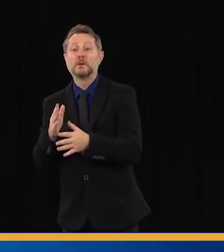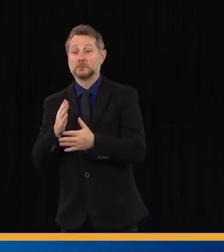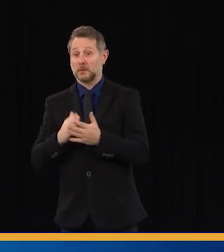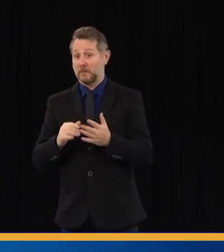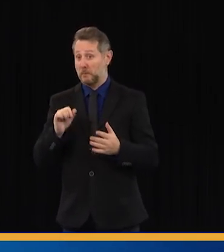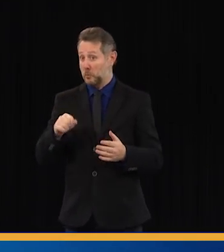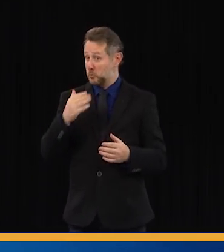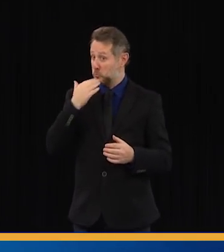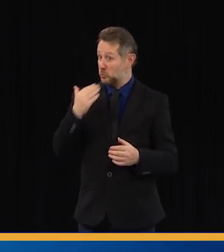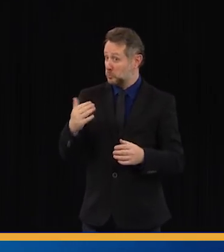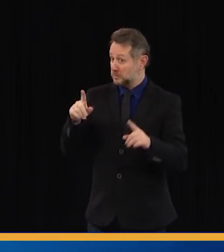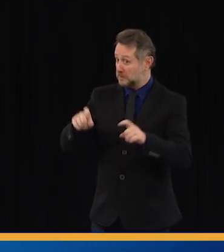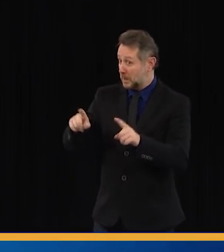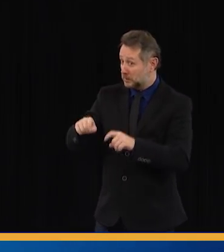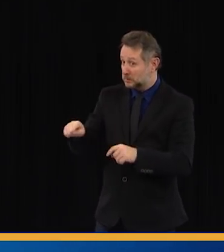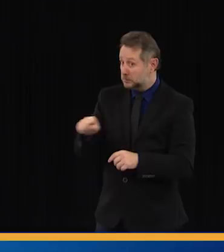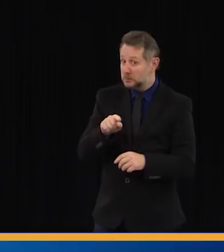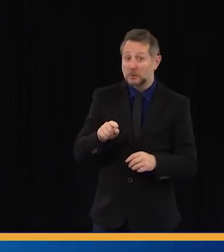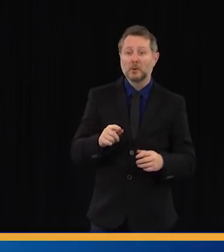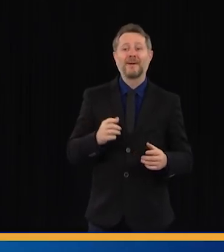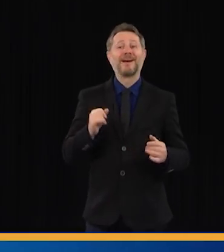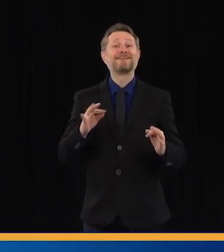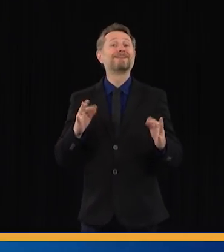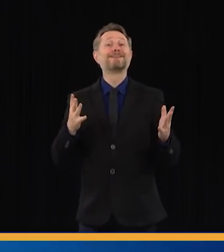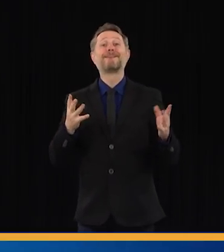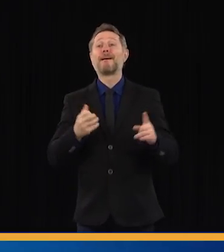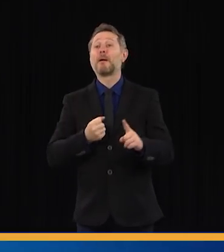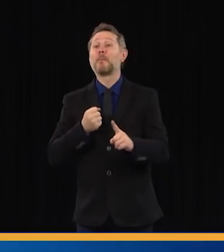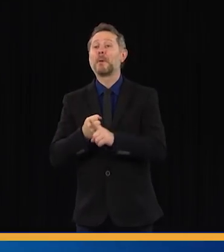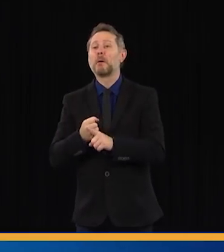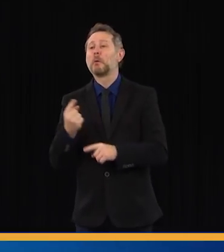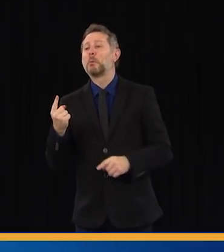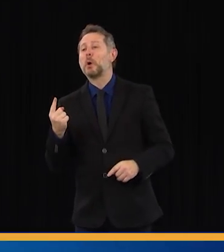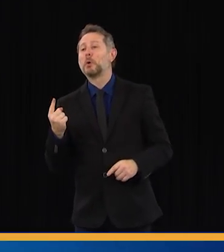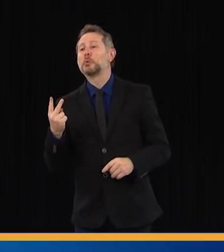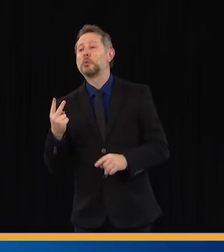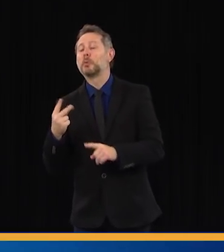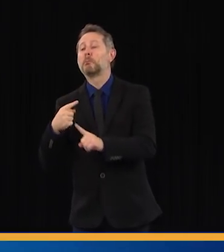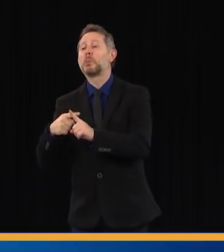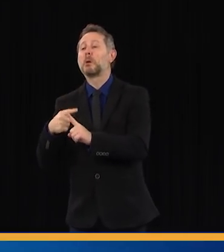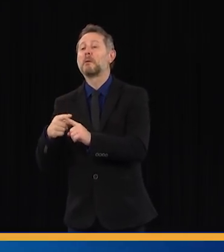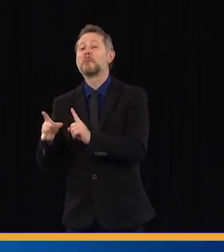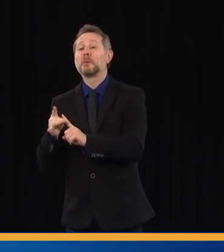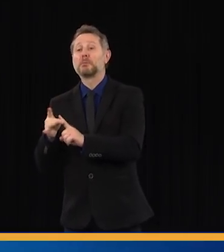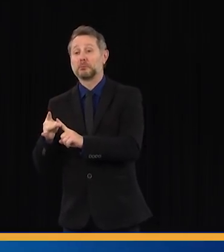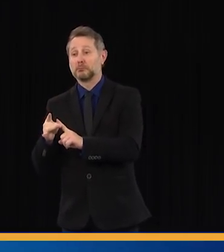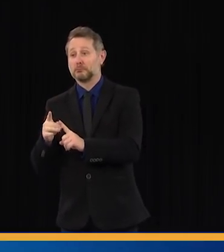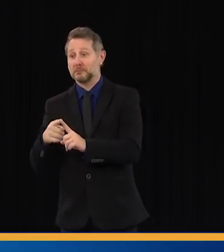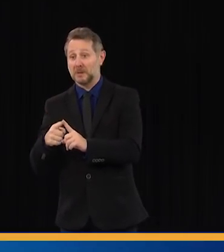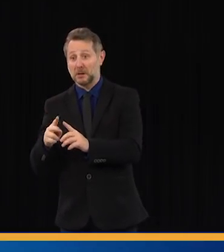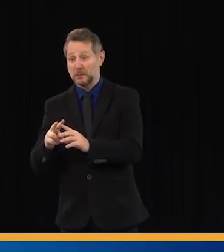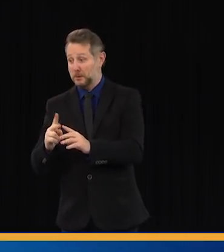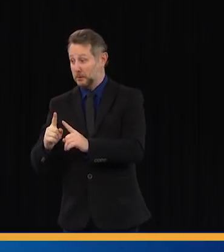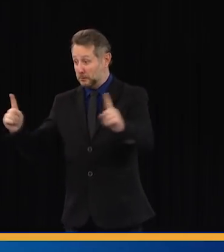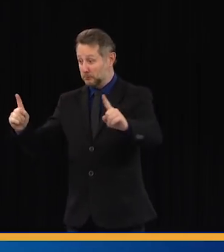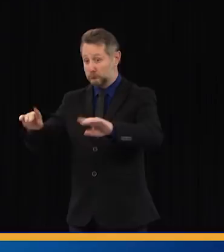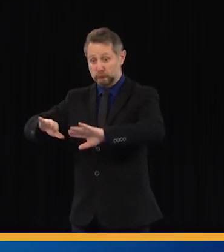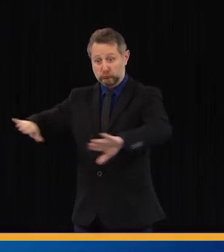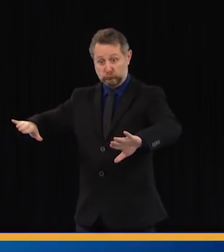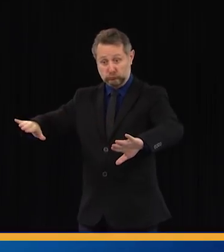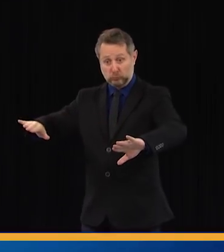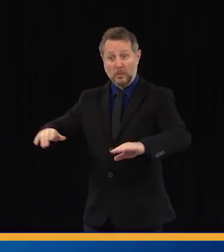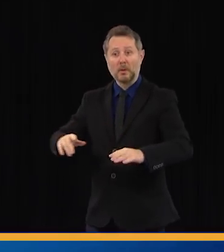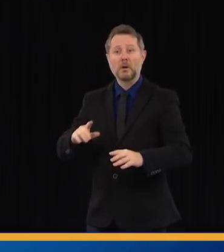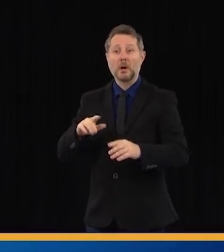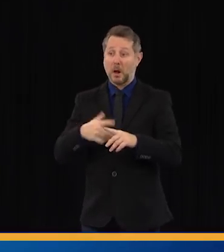testing regimen where if they find 1 or 2 cases, they quickly jump on those 1 or 2 and they isolate and they track?